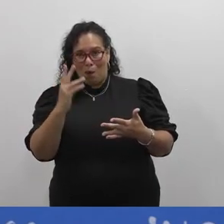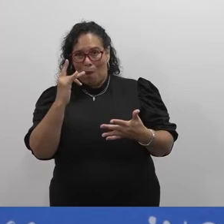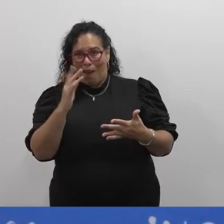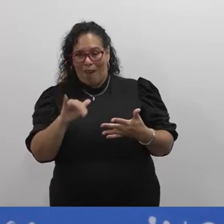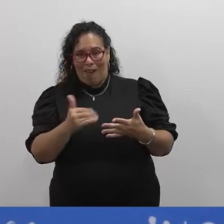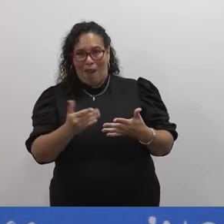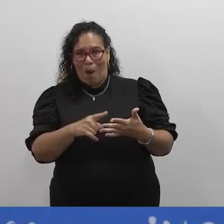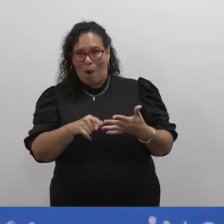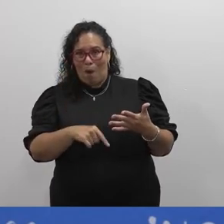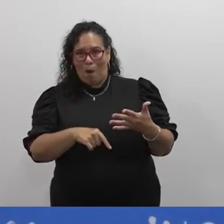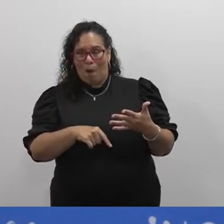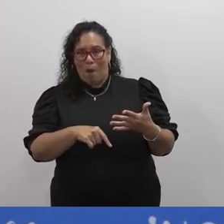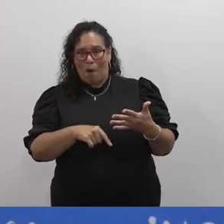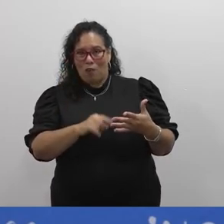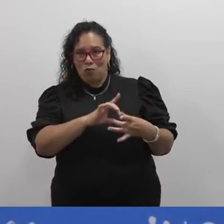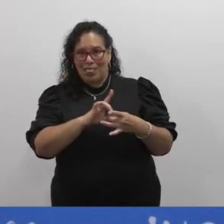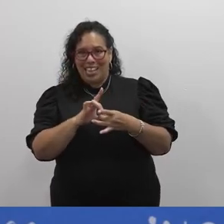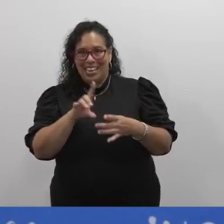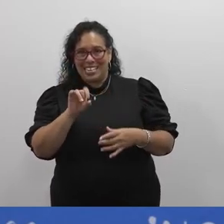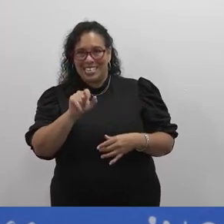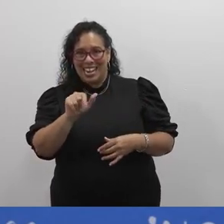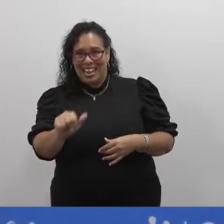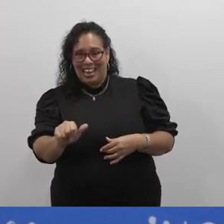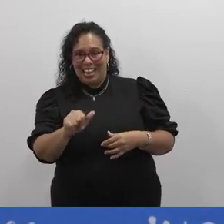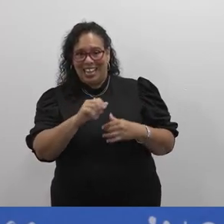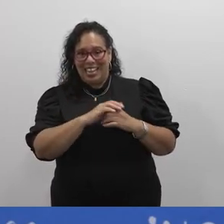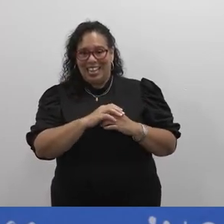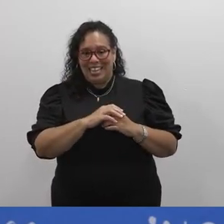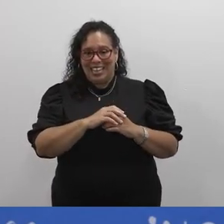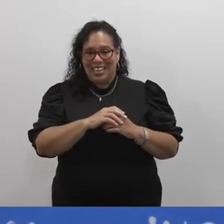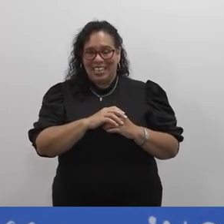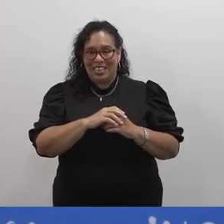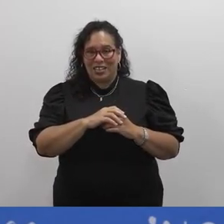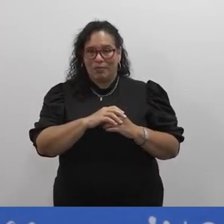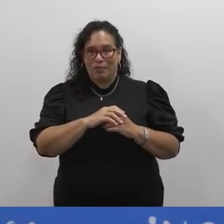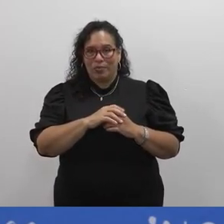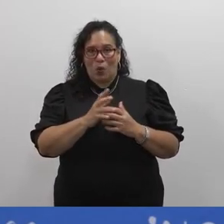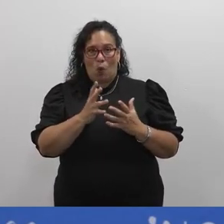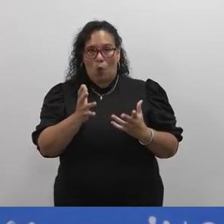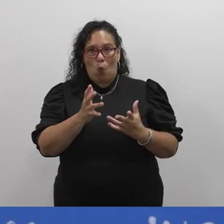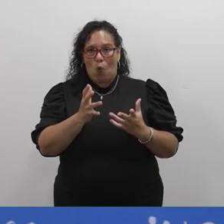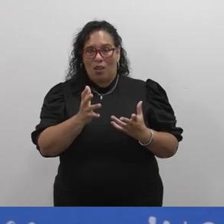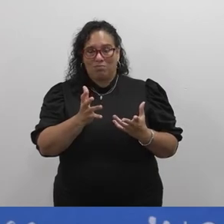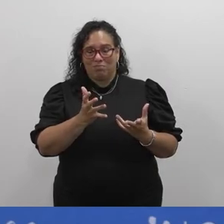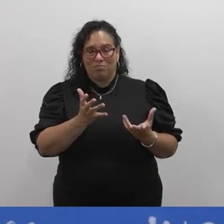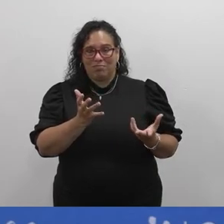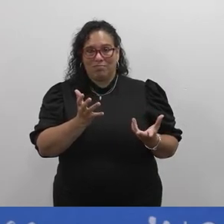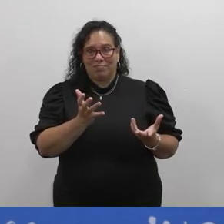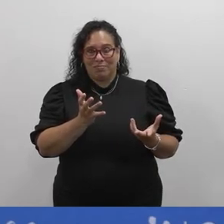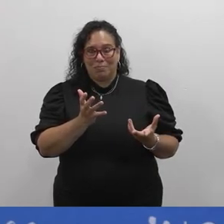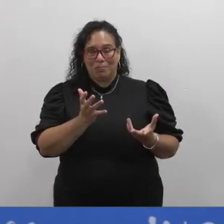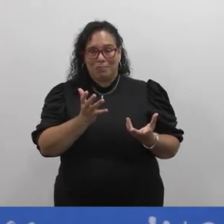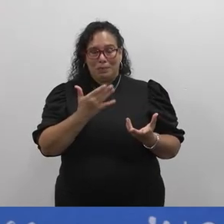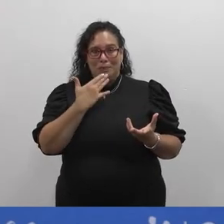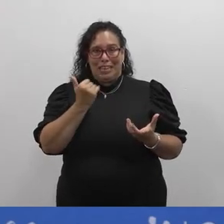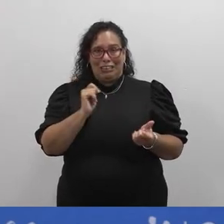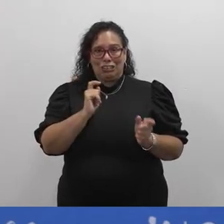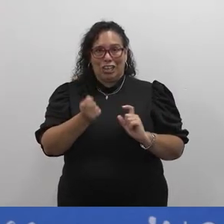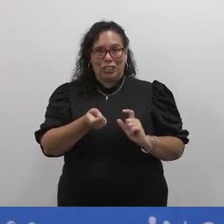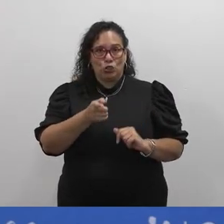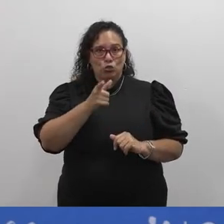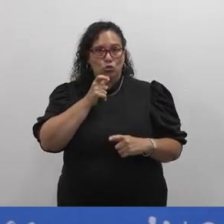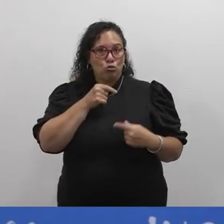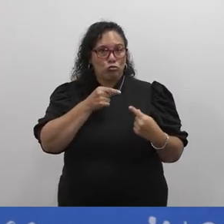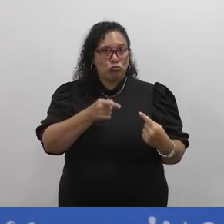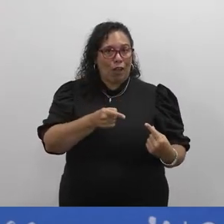circumstances are surrounding the data? What phenomenons are helping what's happening in the data? And what will bring out about a greater change? Like, who's struggling the